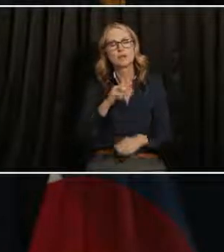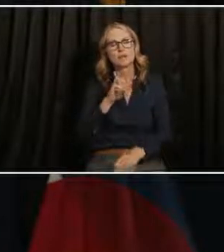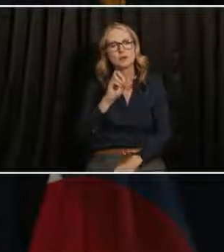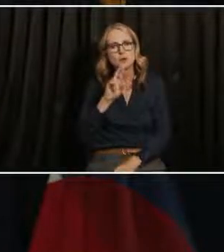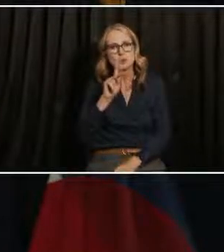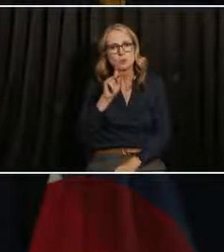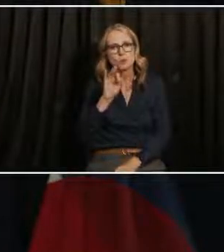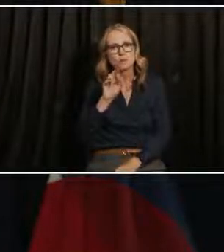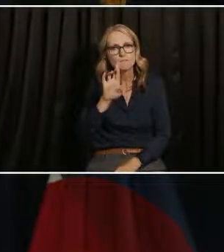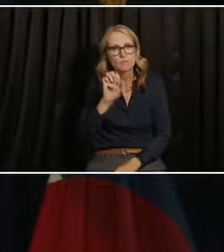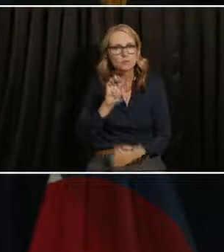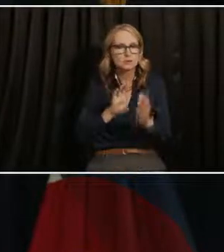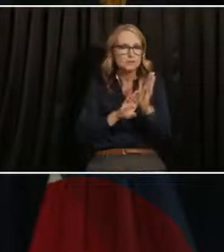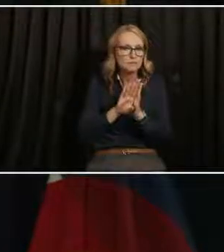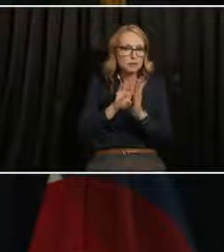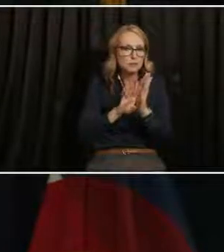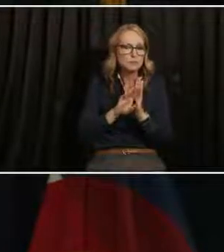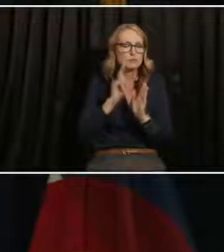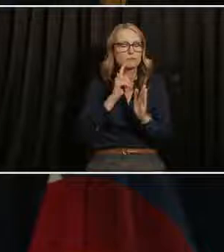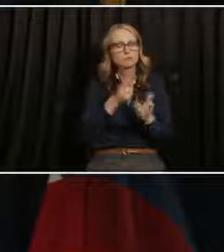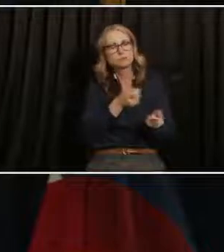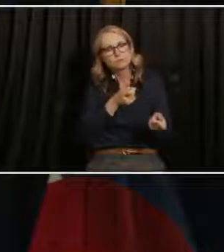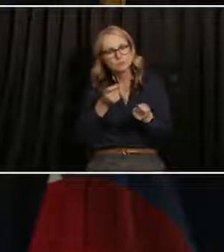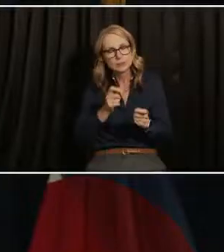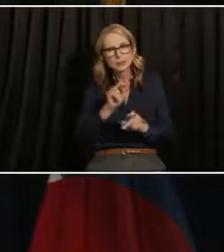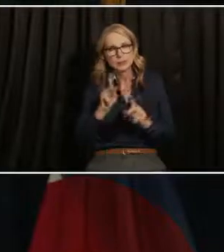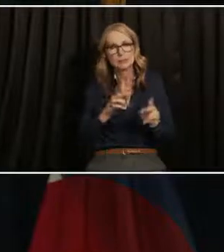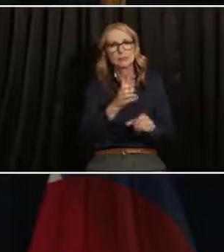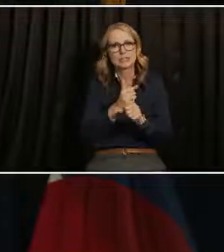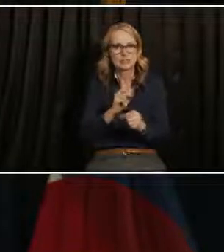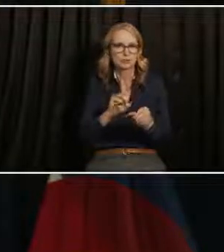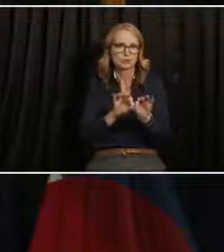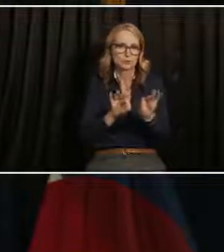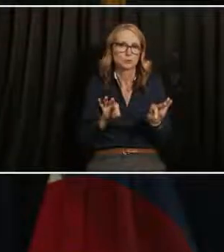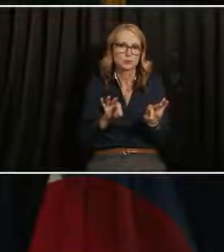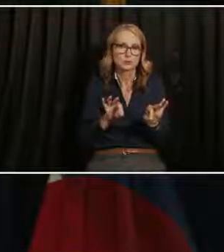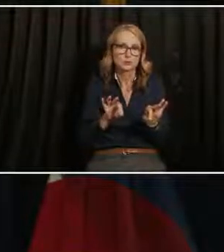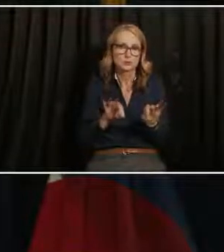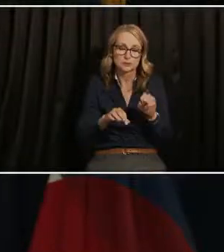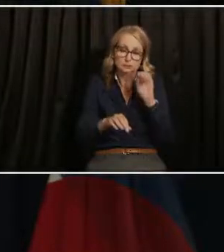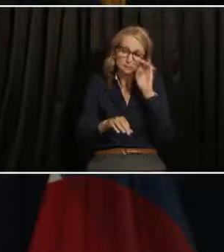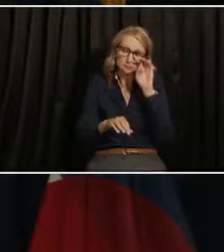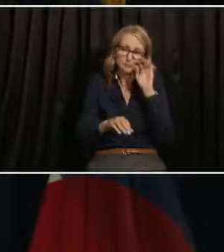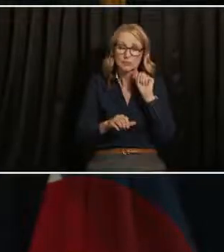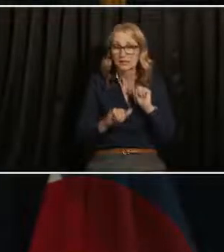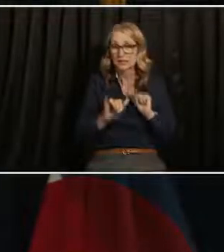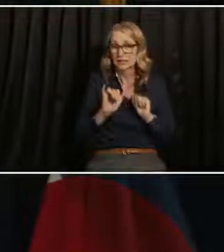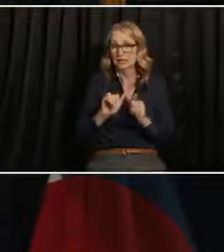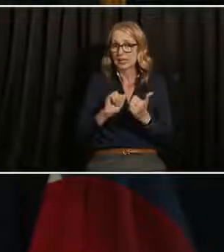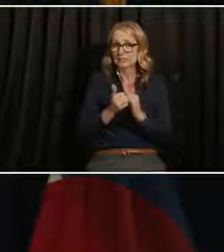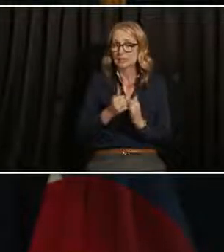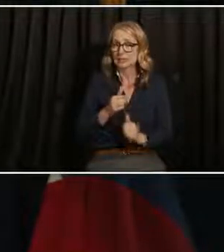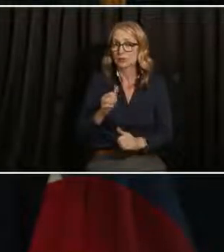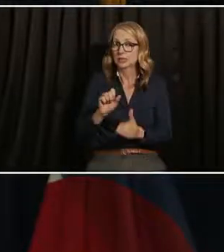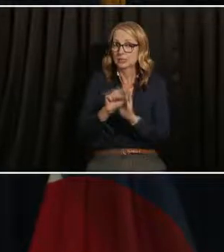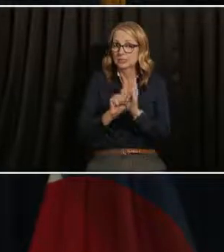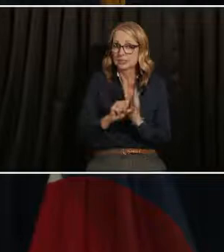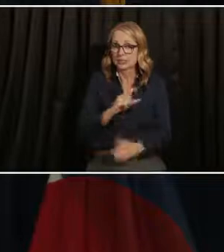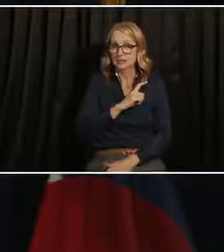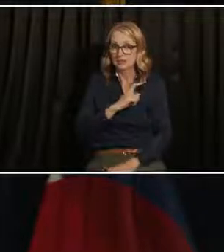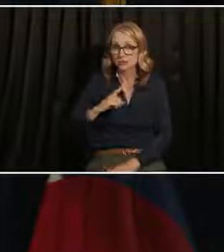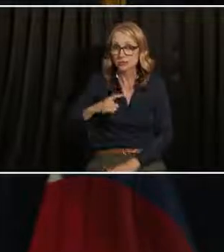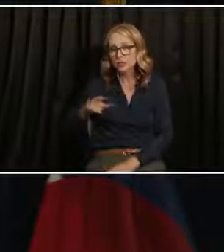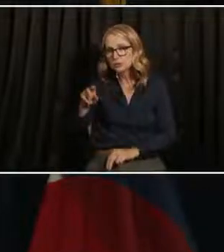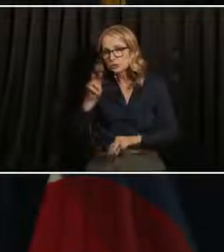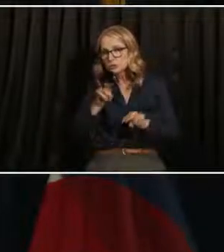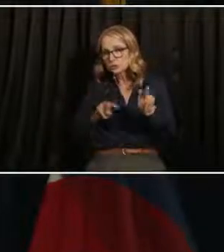techs, work in varying healthcare degrees. It's one of the areas that the state legislature and us is examining for